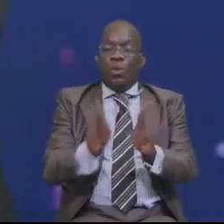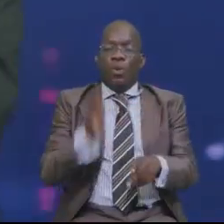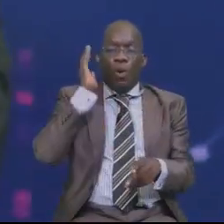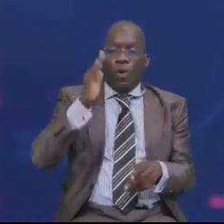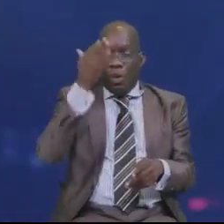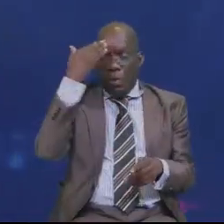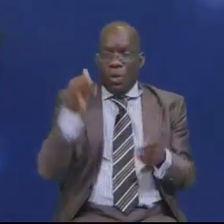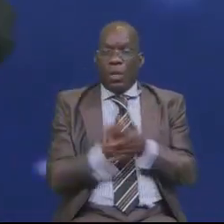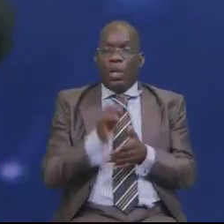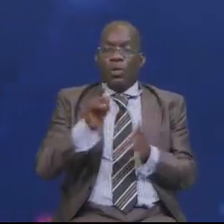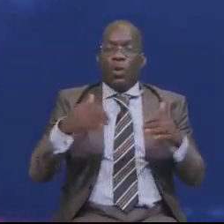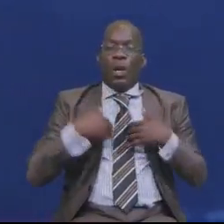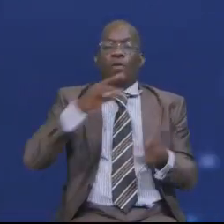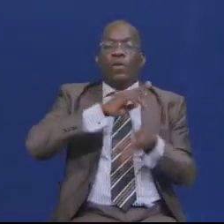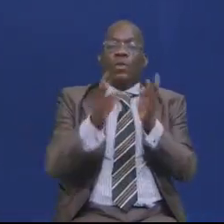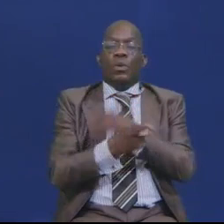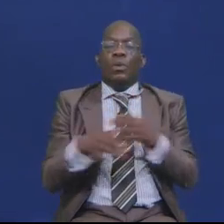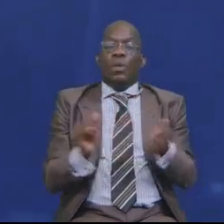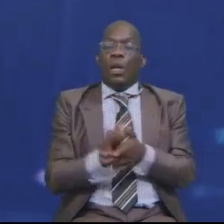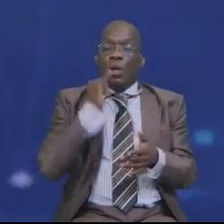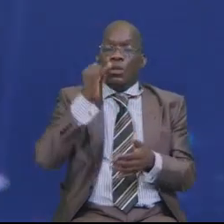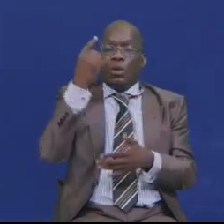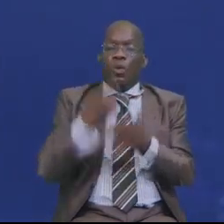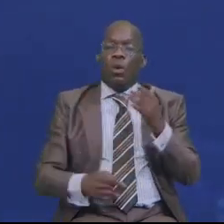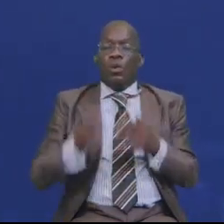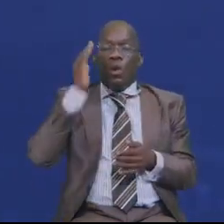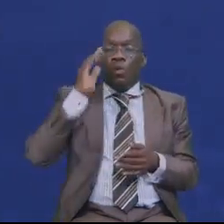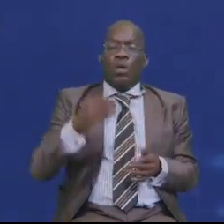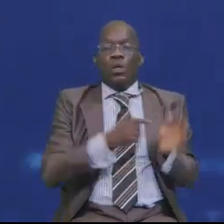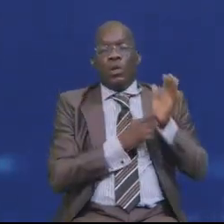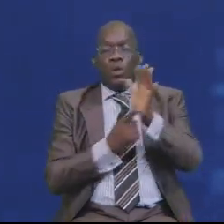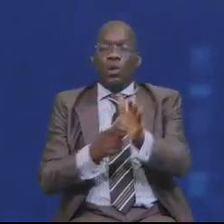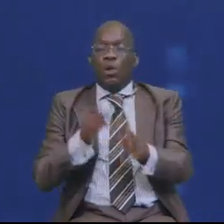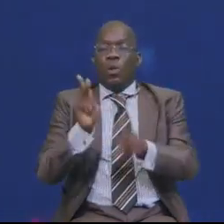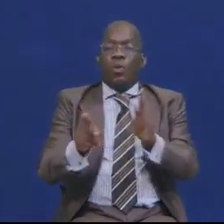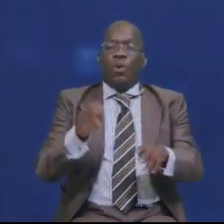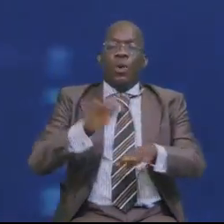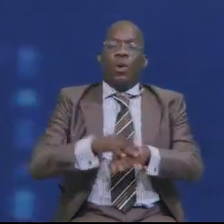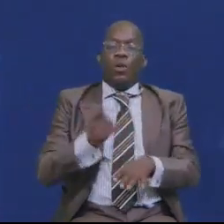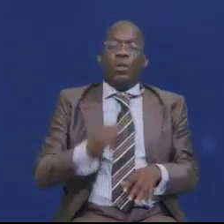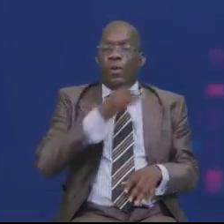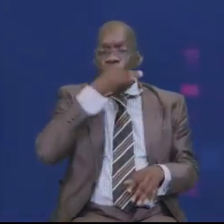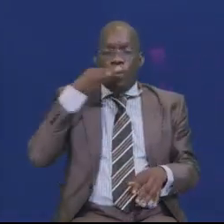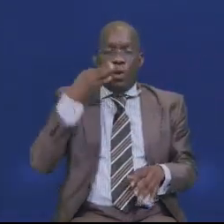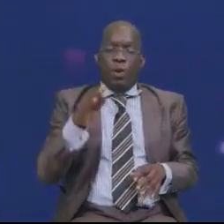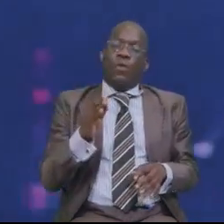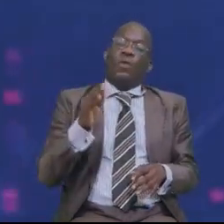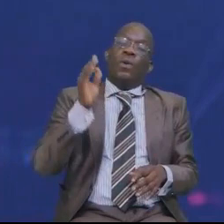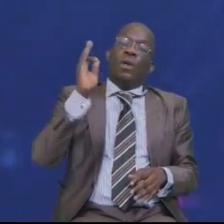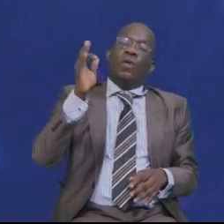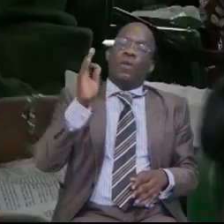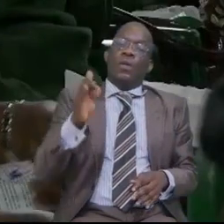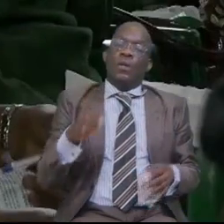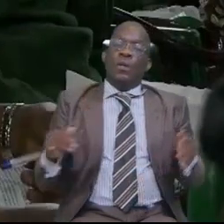have repented. And that's what we tell those people on the field of evangelism before they